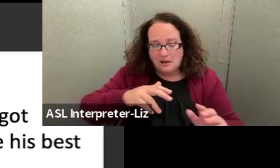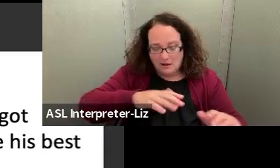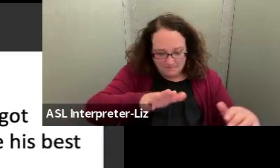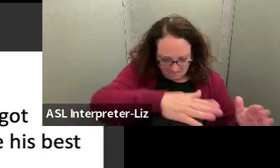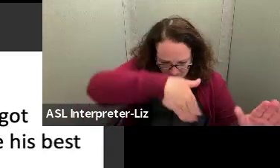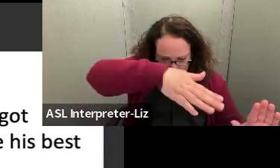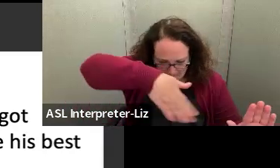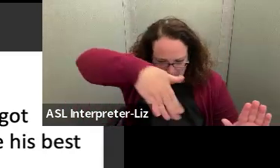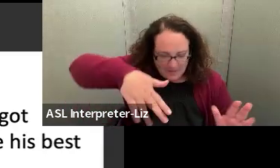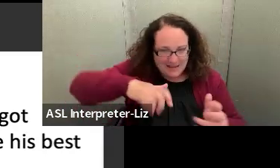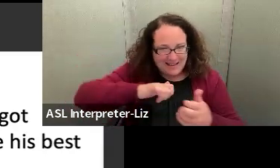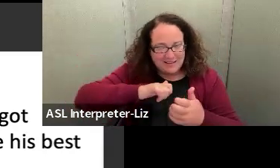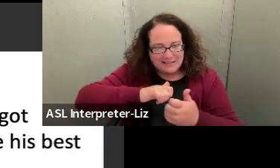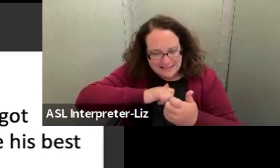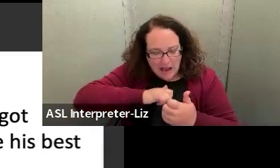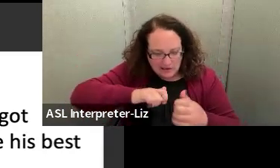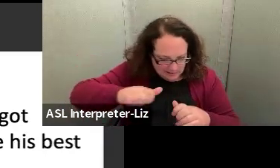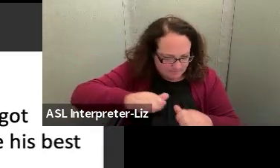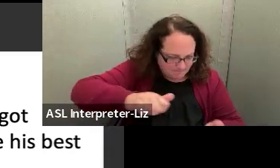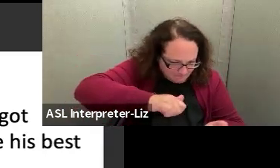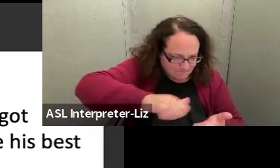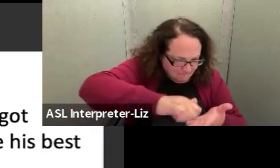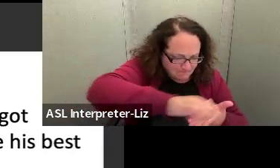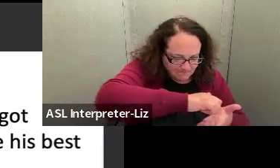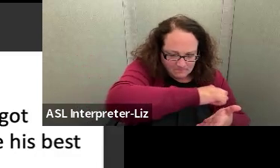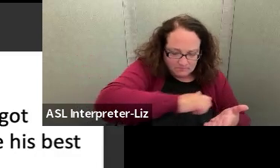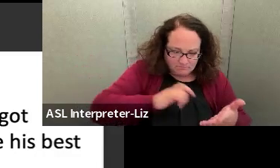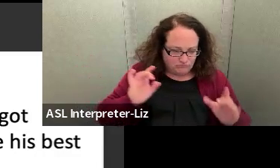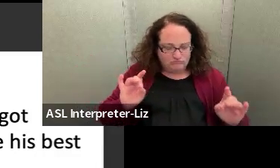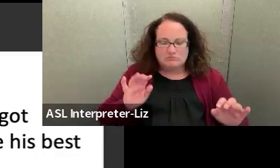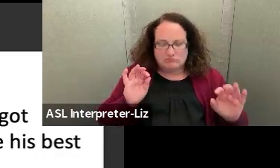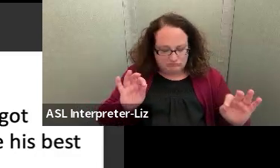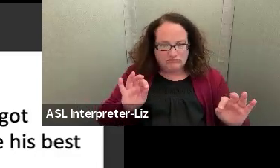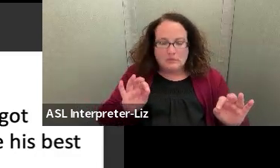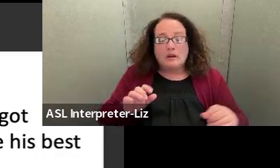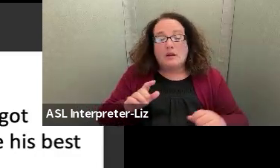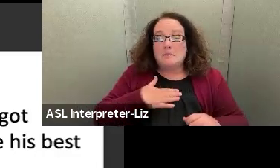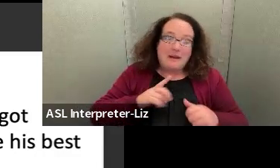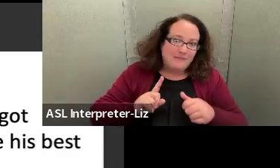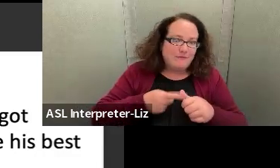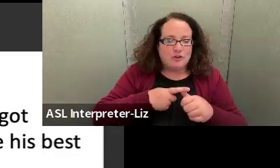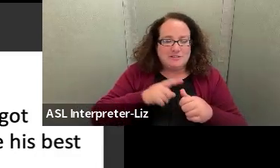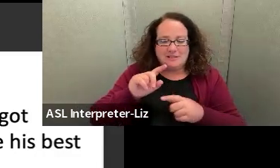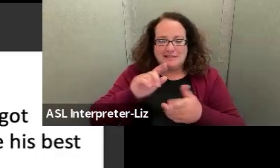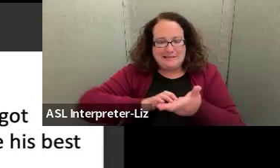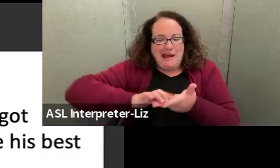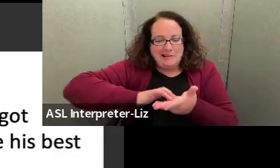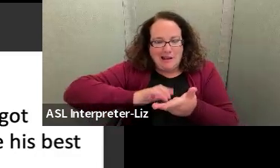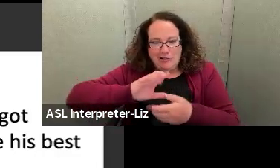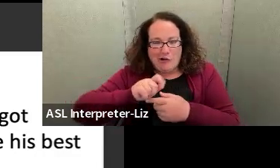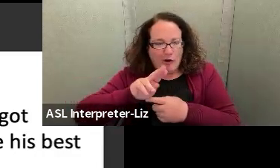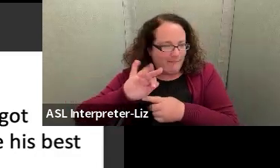it, sealed it again, and it was done. So this is my first tactile carving, a map of the